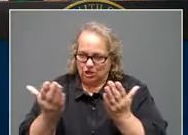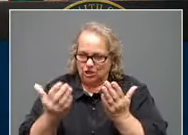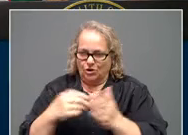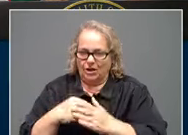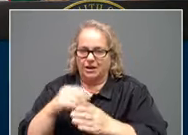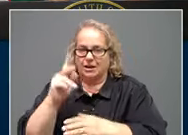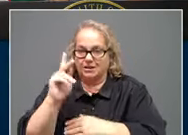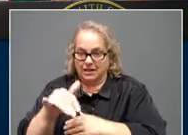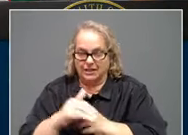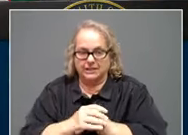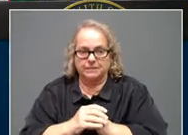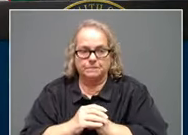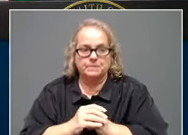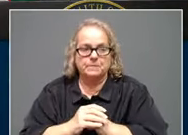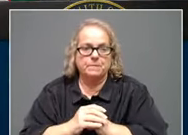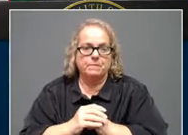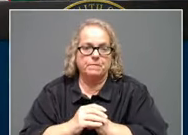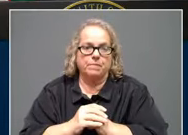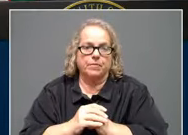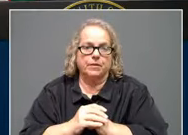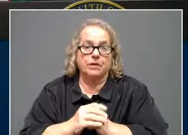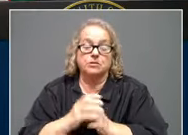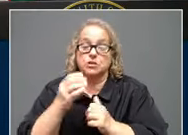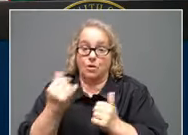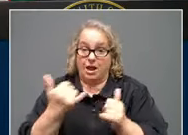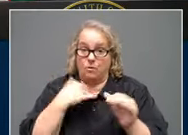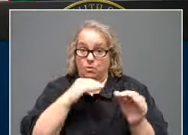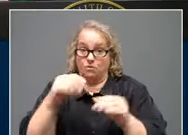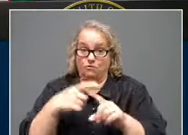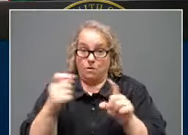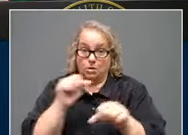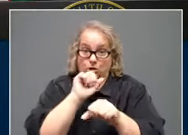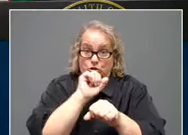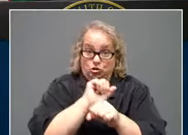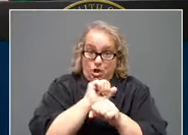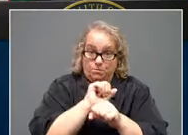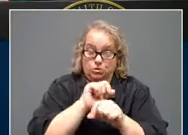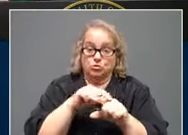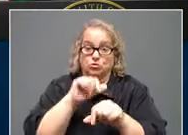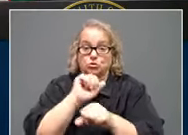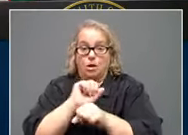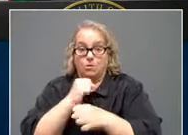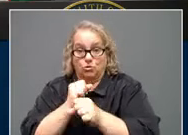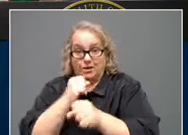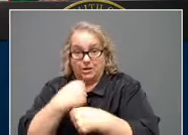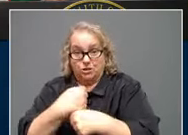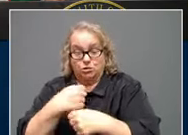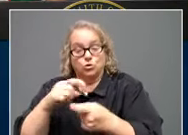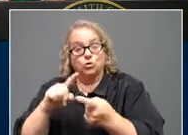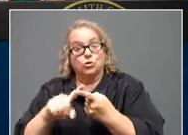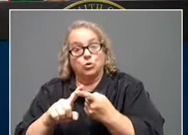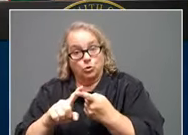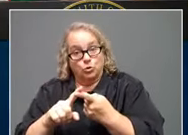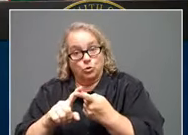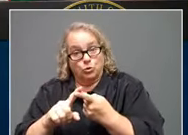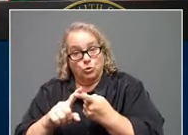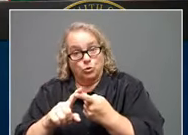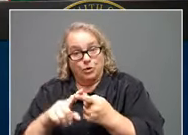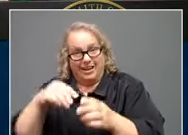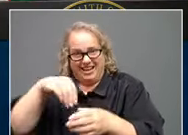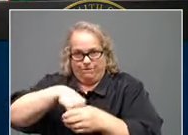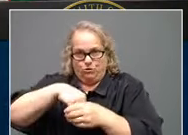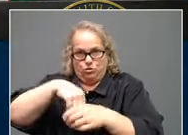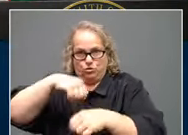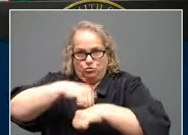Commonwealth. All right, so moving from jobs, job creation, to infrastructure.